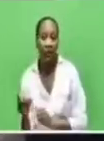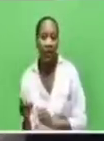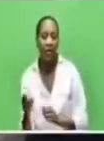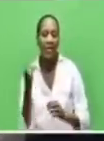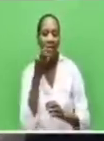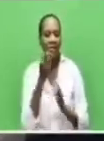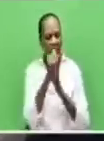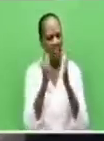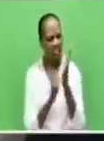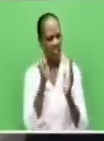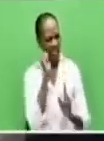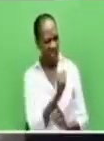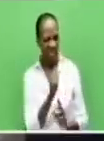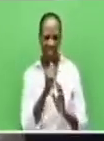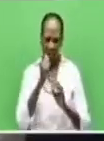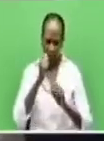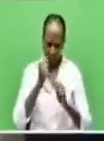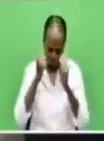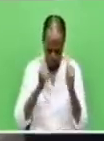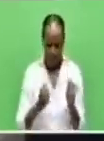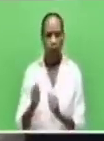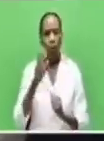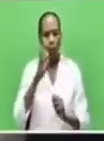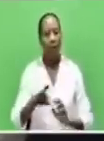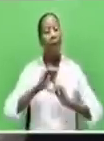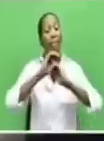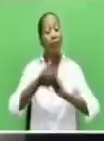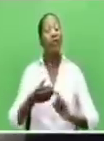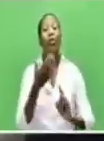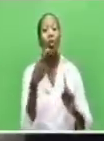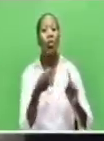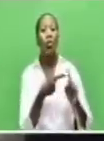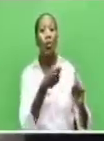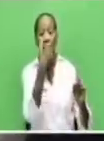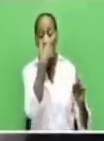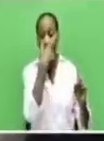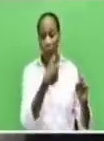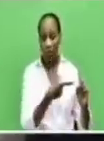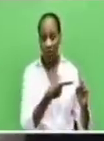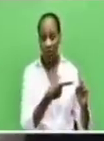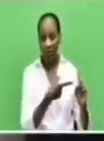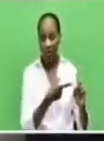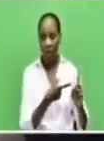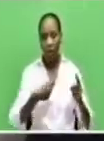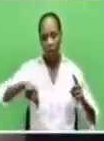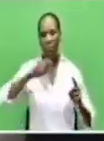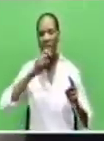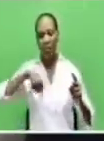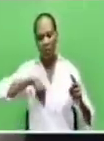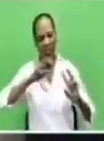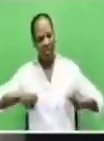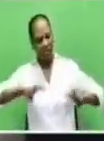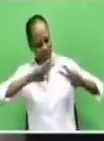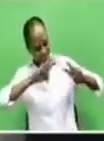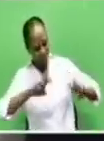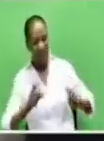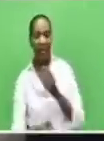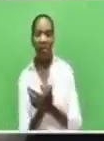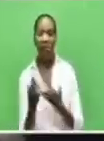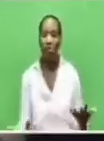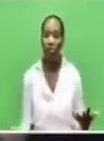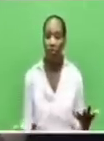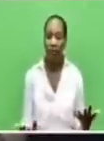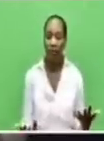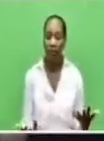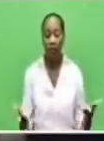predetermined agenda of protecting Mr. Ramaphosa from any and all scrutiny at all costs. She has degenerated